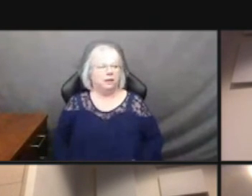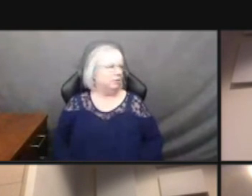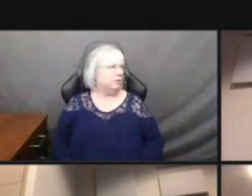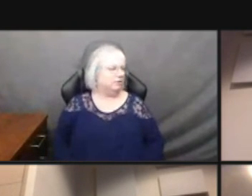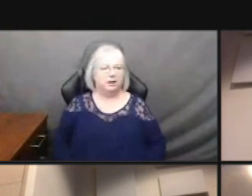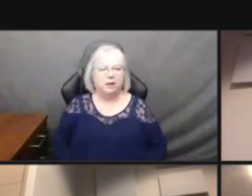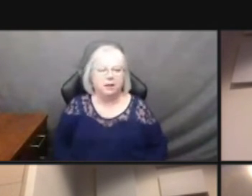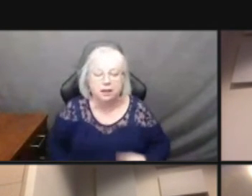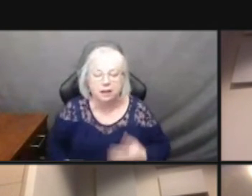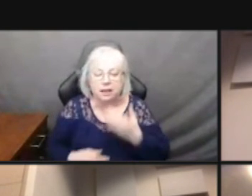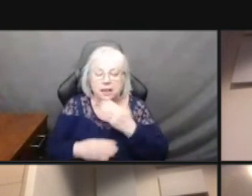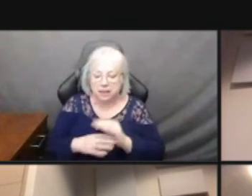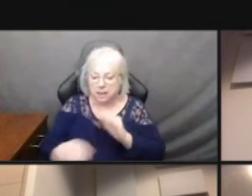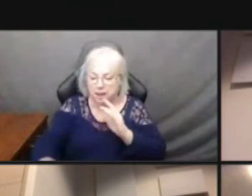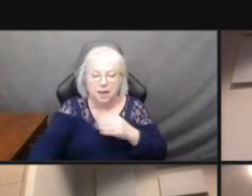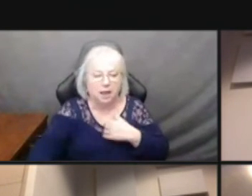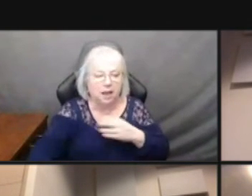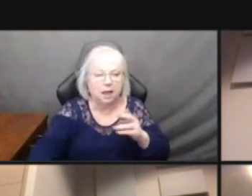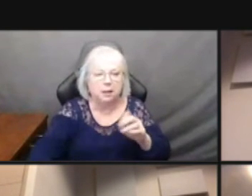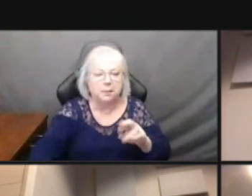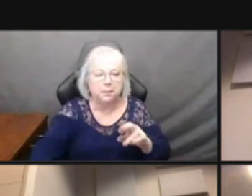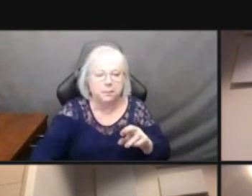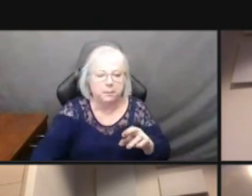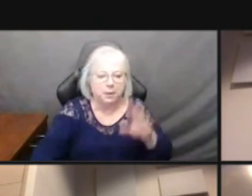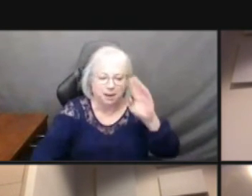Good evening, Mayor.